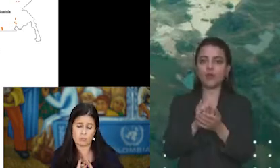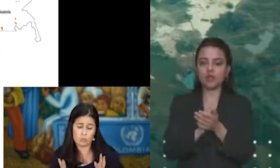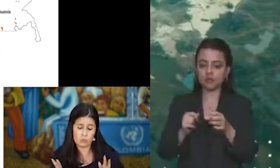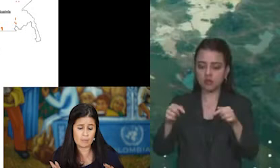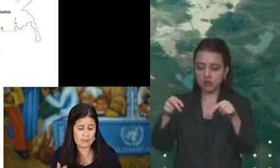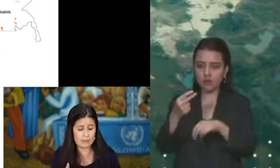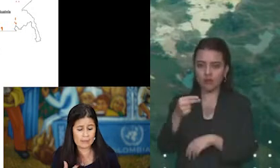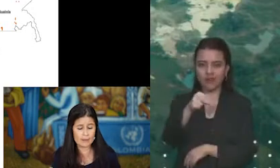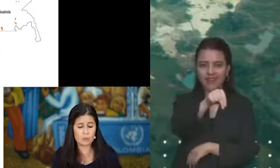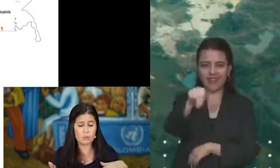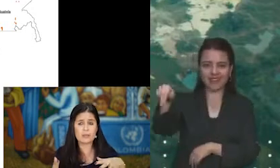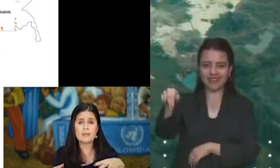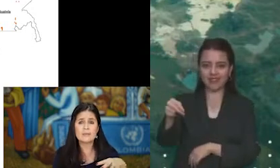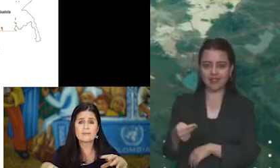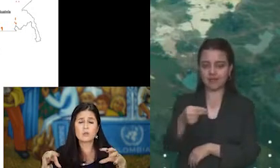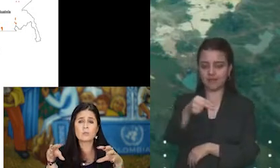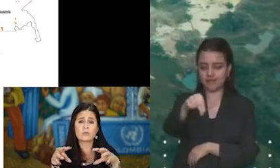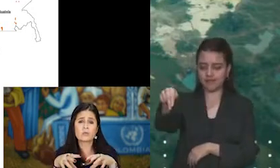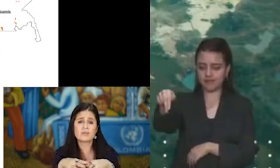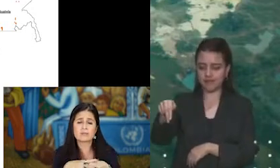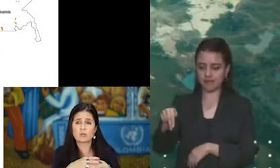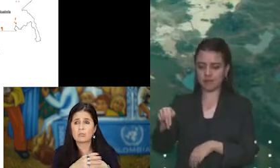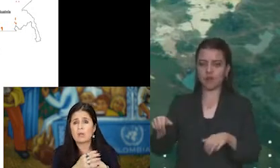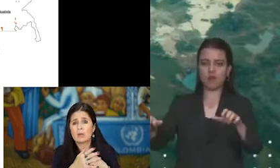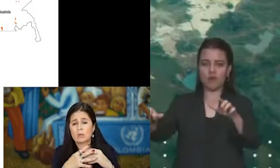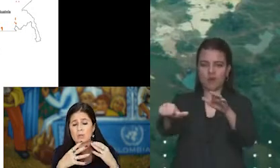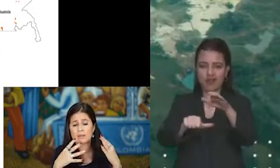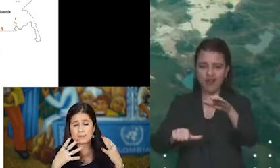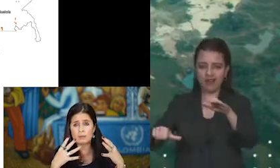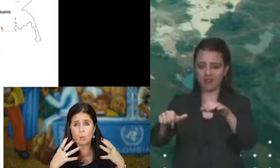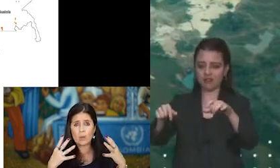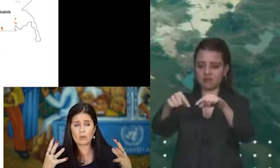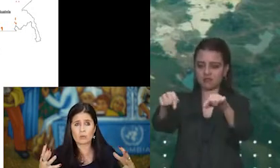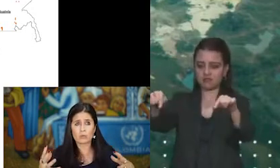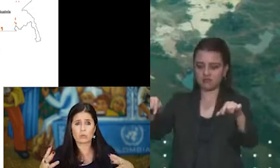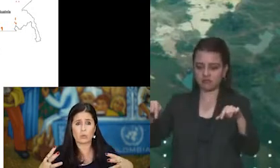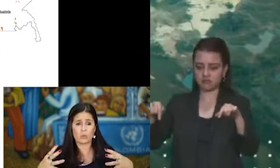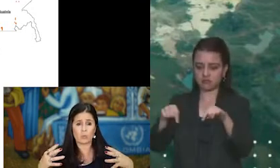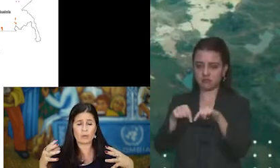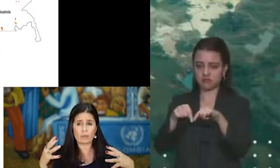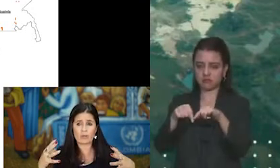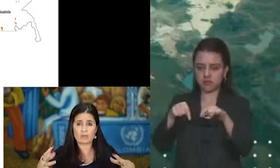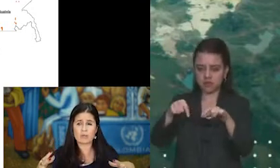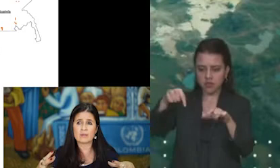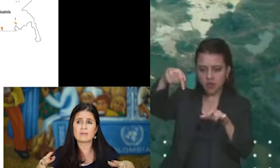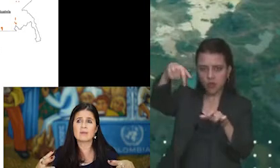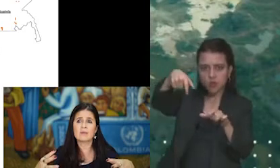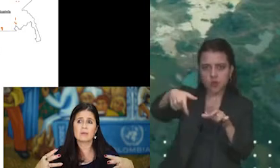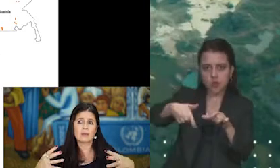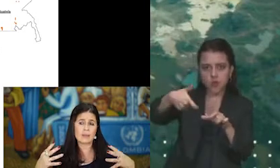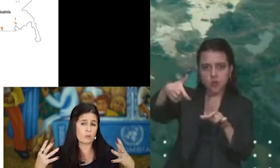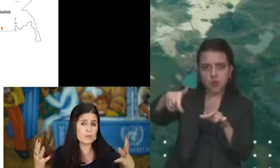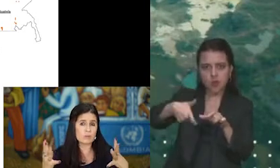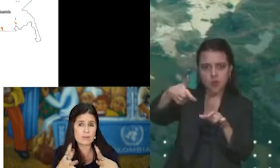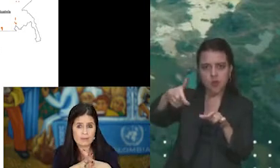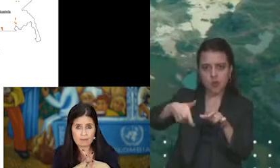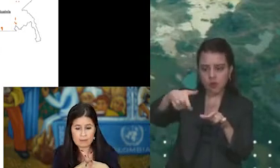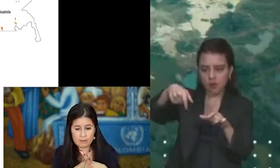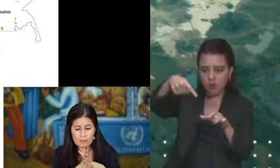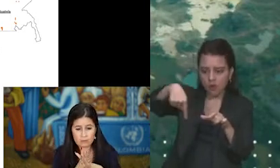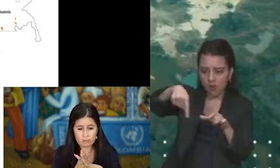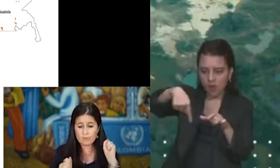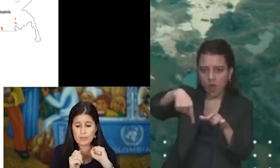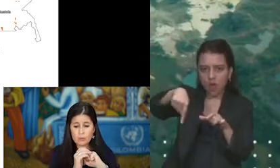an area as such, but in the depths. They dig holes or drill of more than